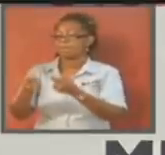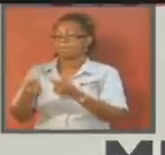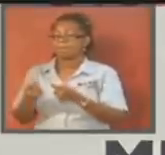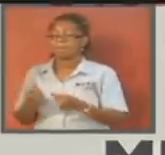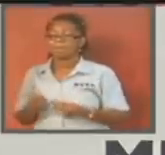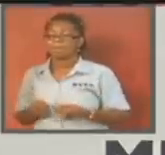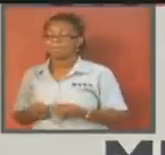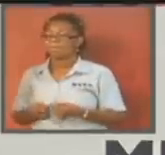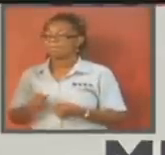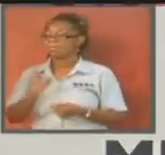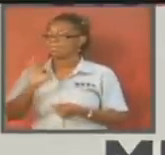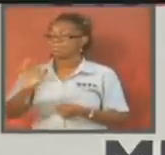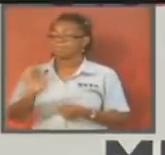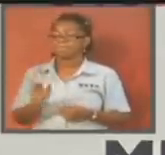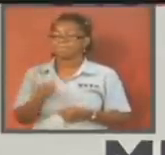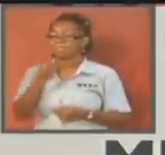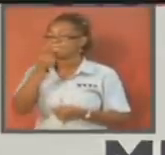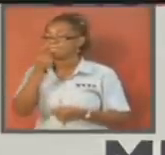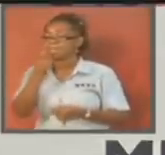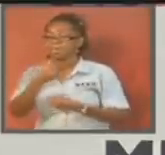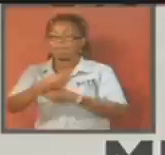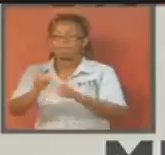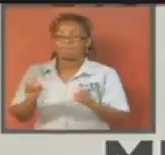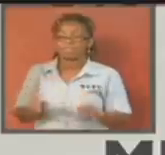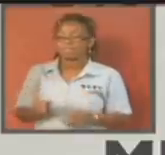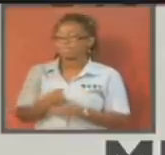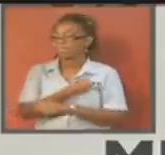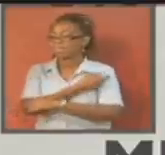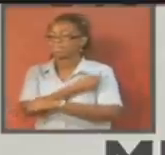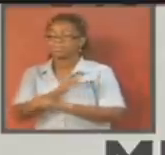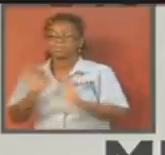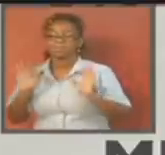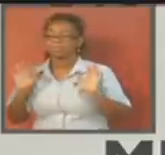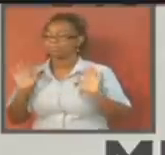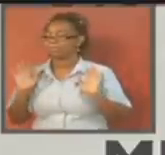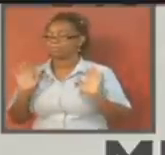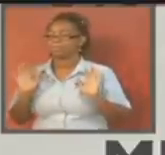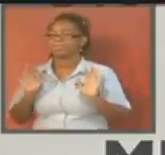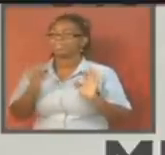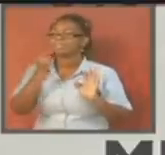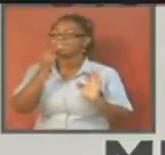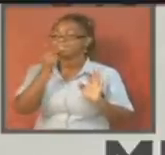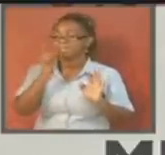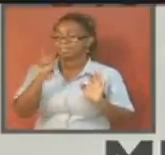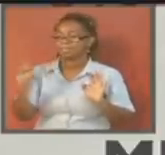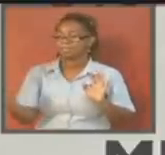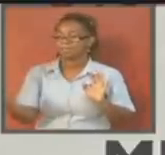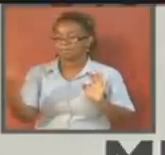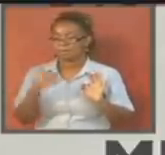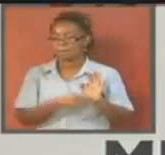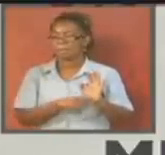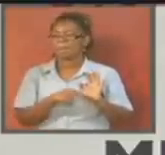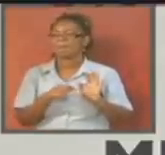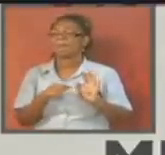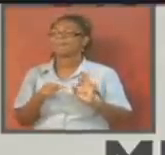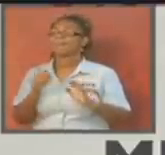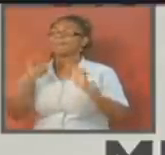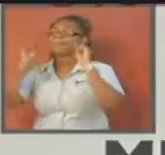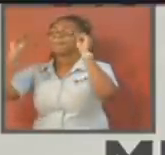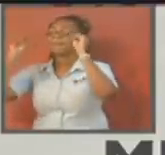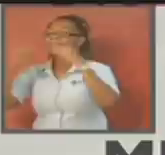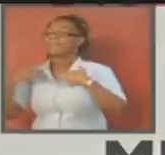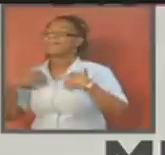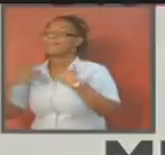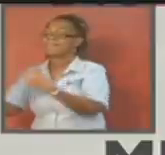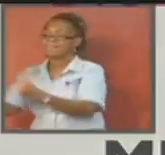own offices and giving vaccinations. So they are part of the team that will be utilized for as vaccinators at the mass vaccine sites